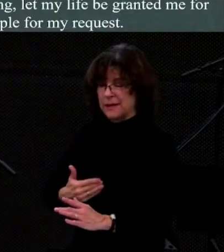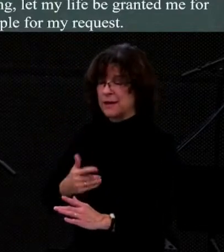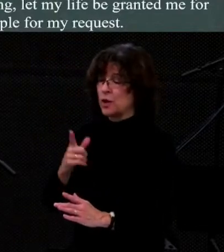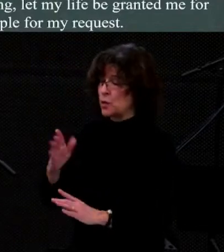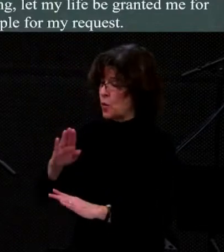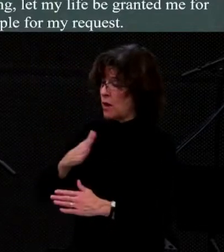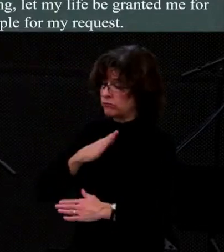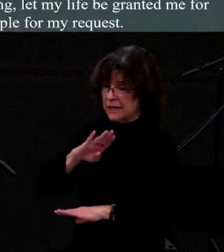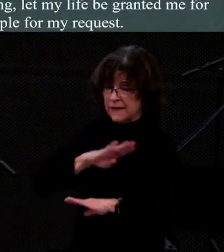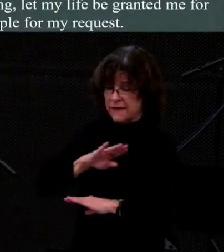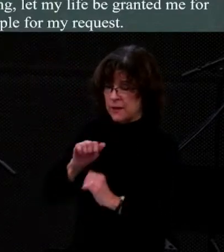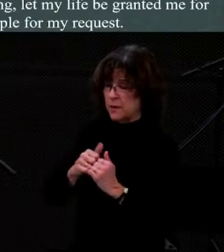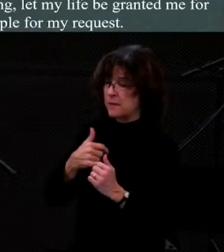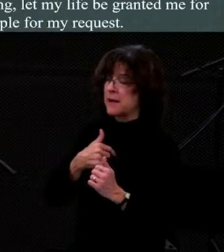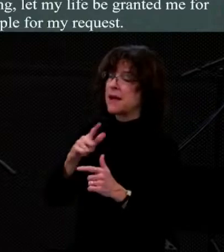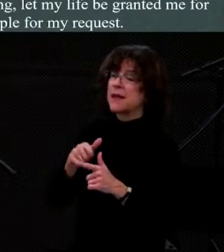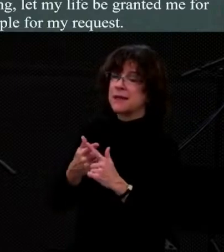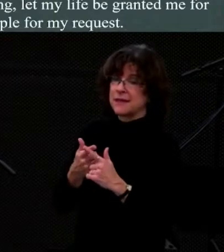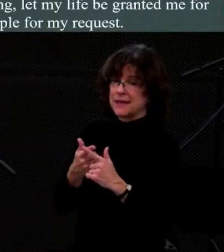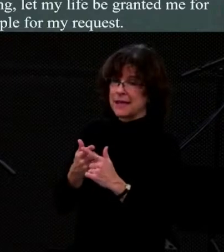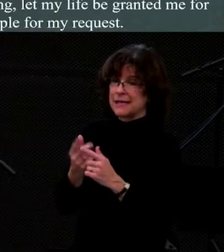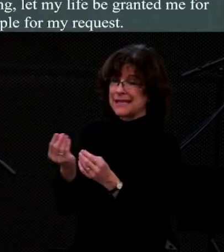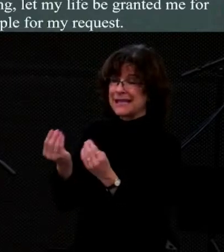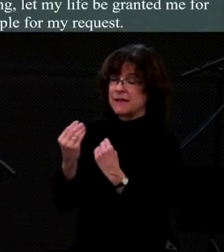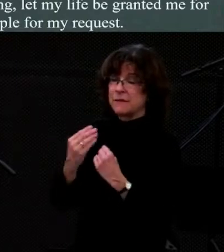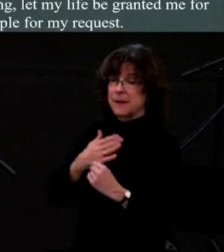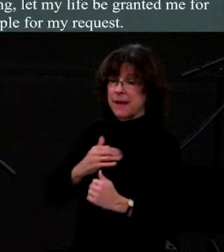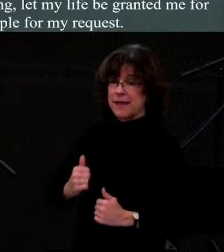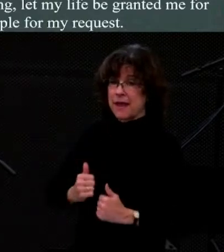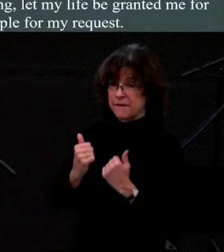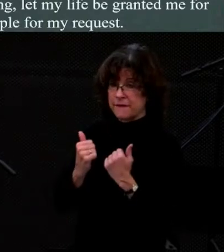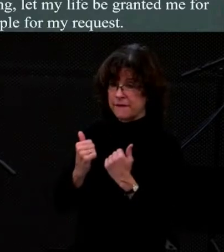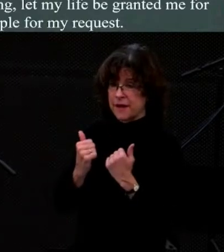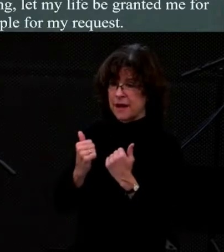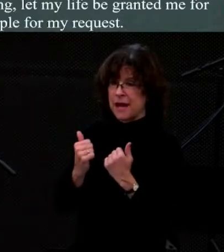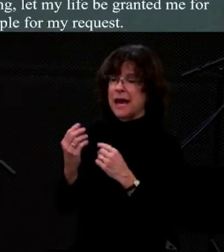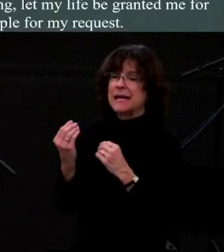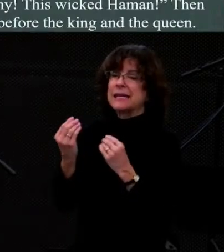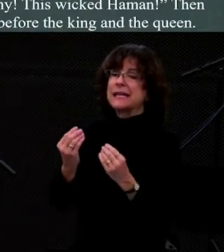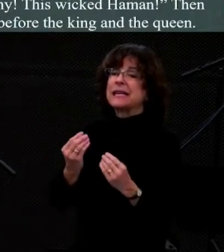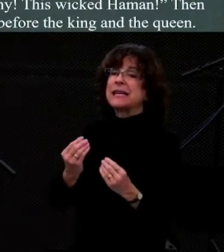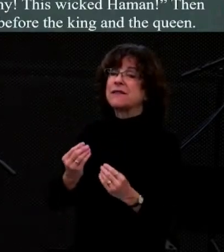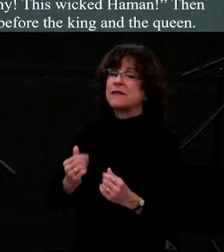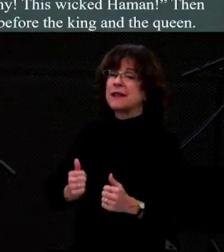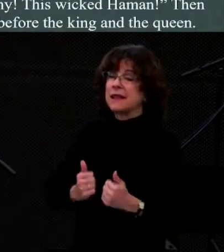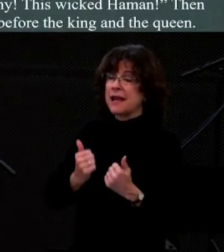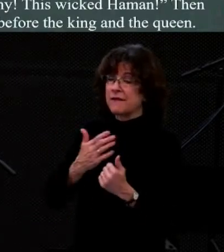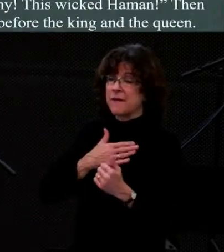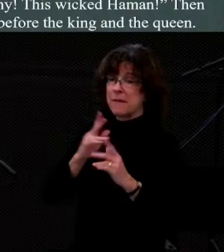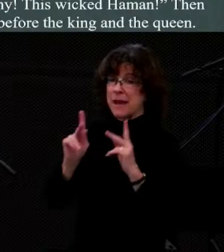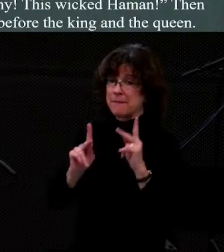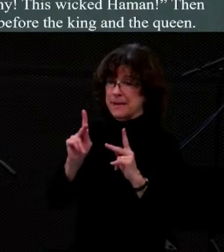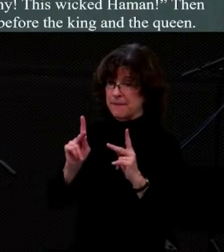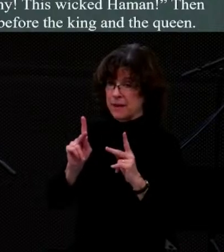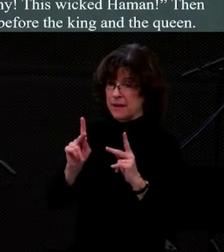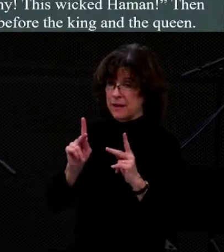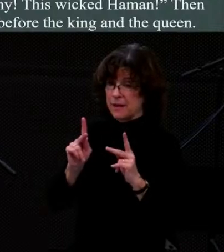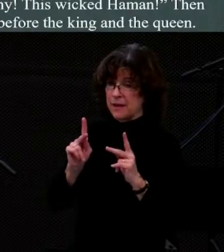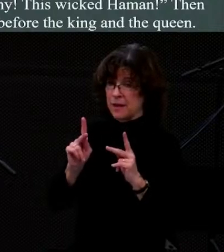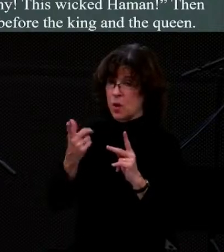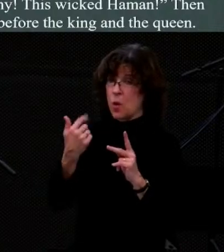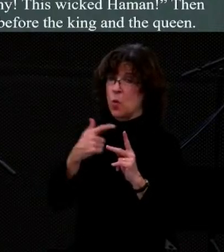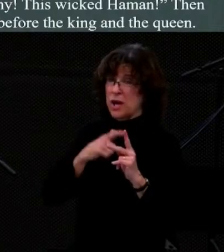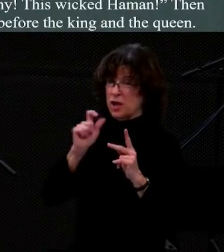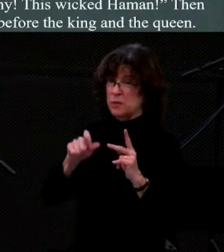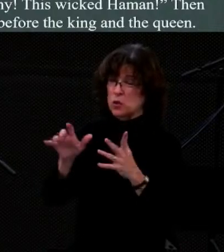the king, let my life be granted me for my wish, and my people for my request. For we have been sold, I and my people, to